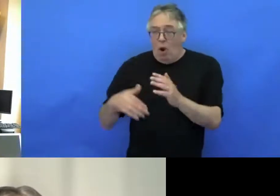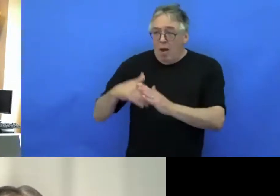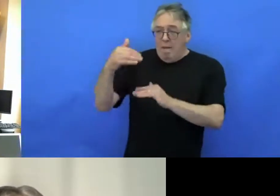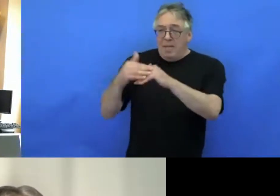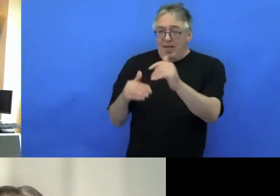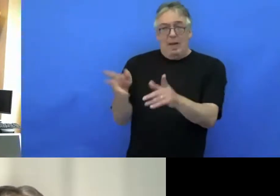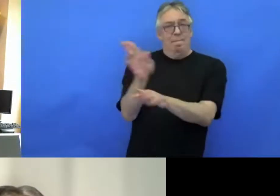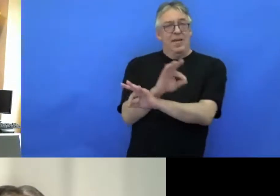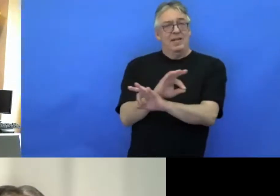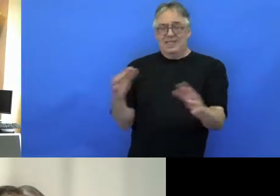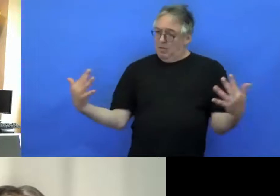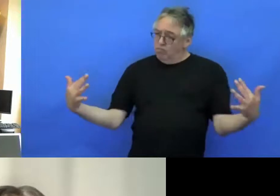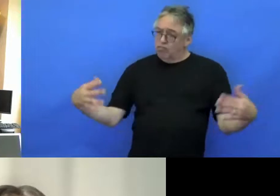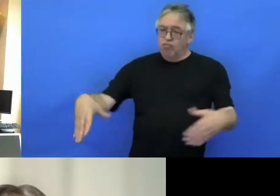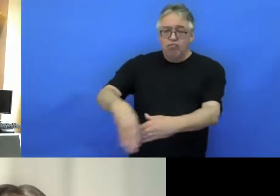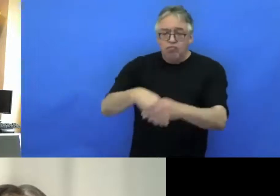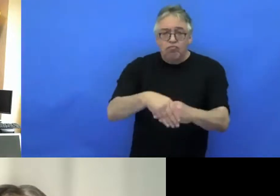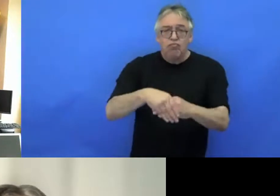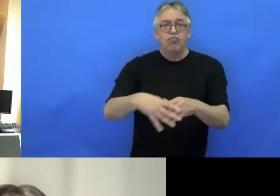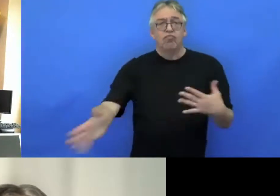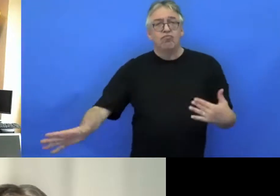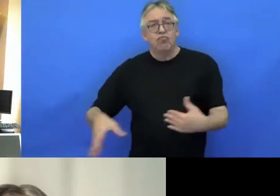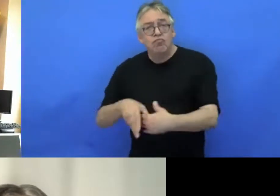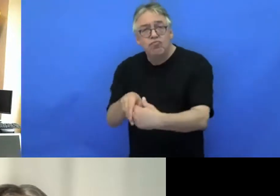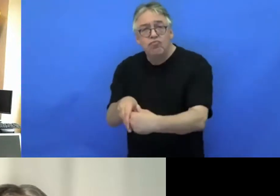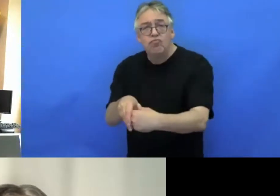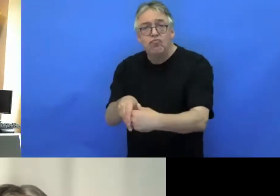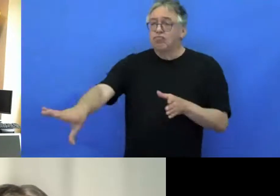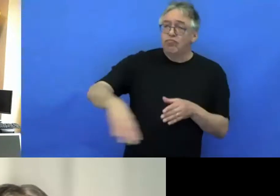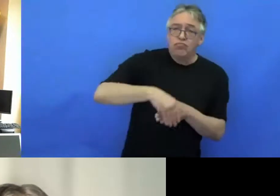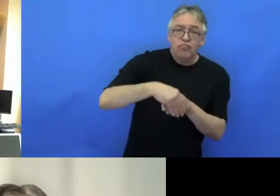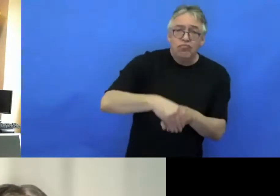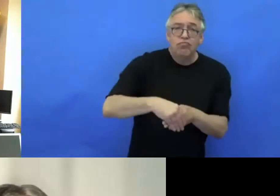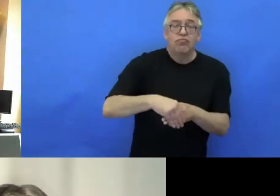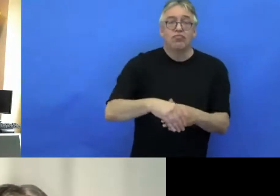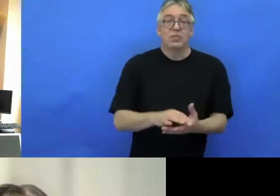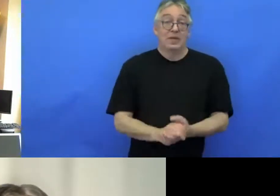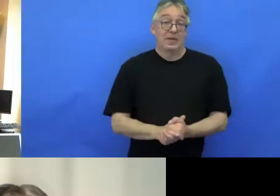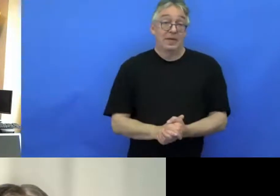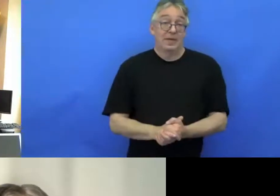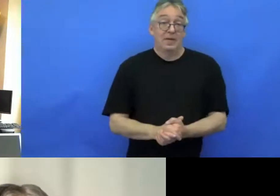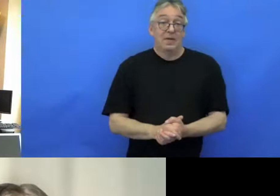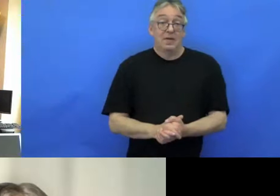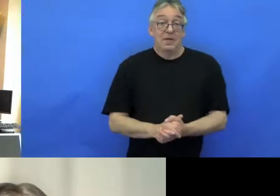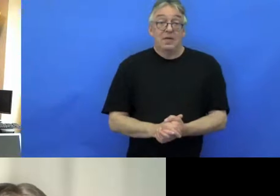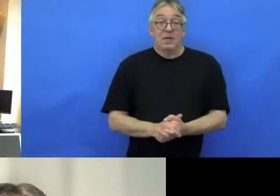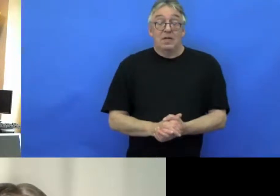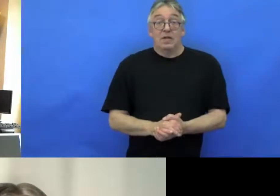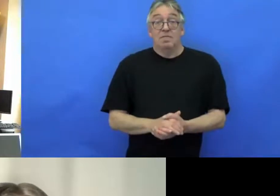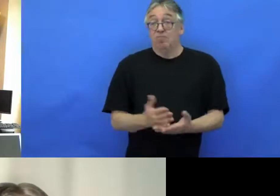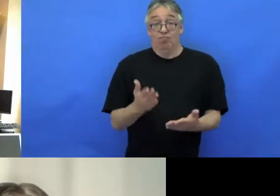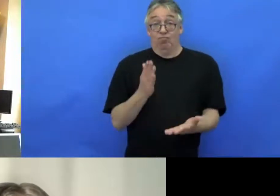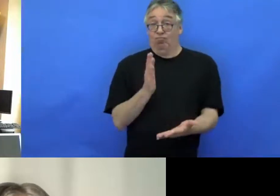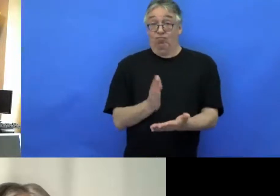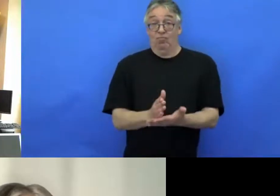And I think that, that also relates to the multiple identities of persons